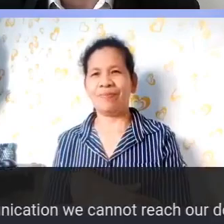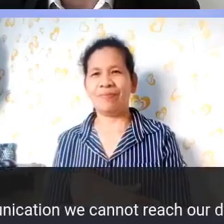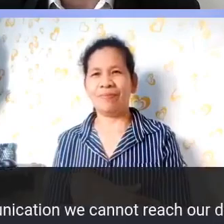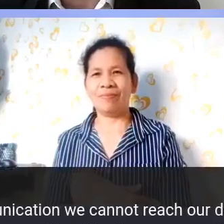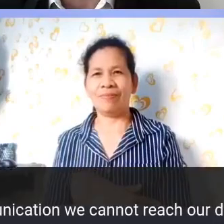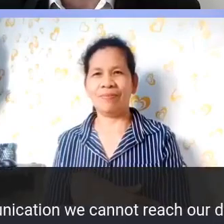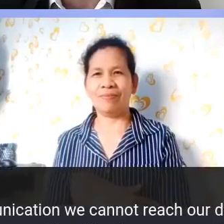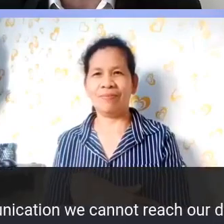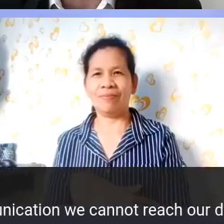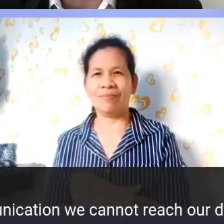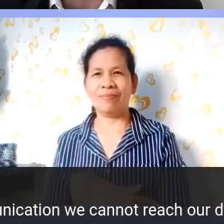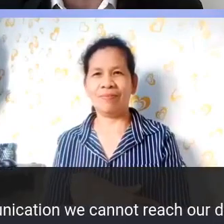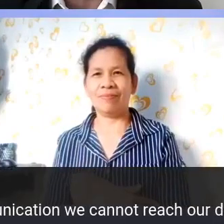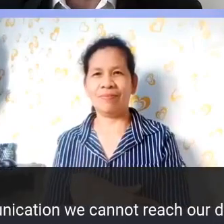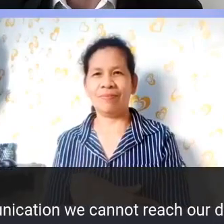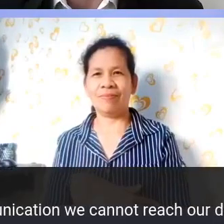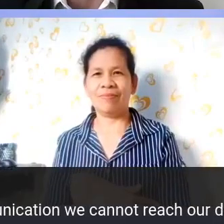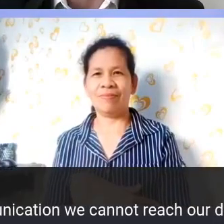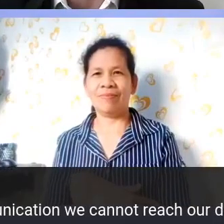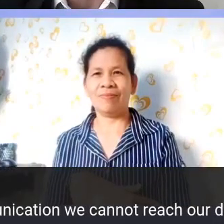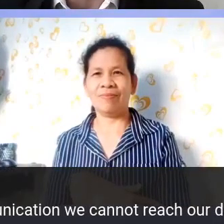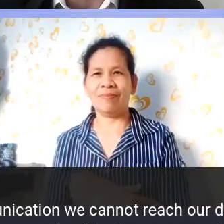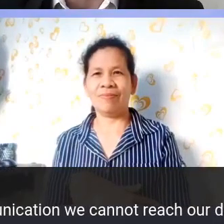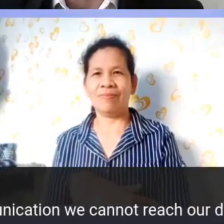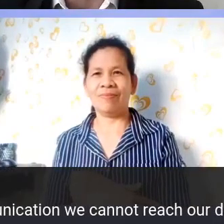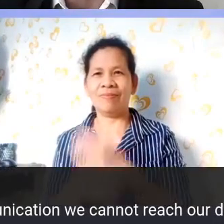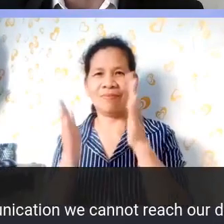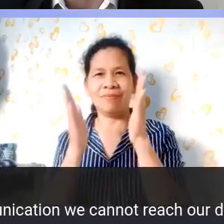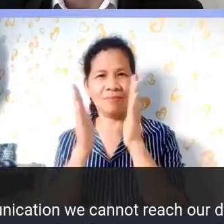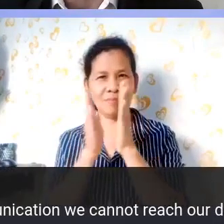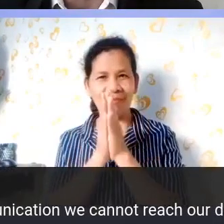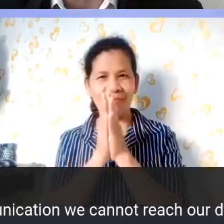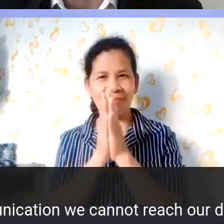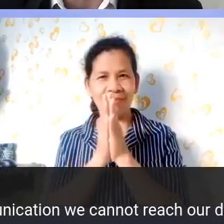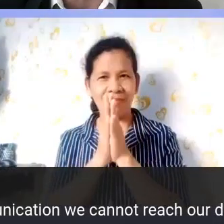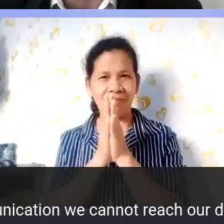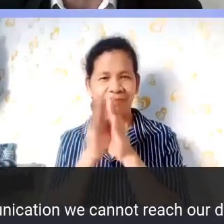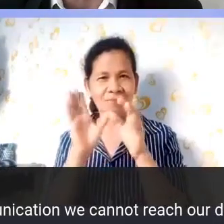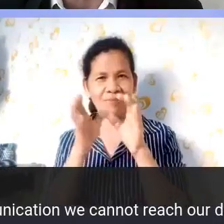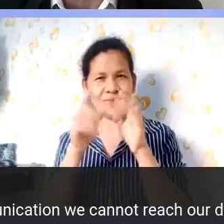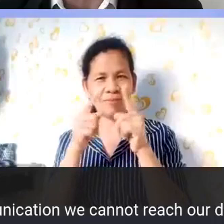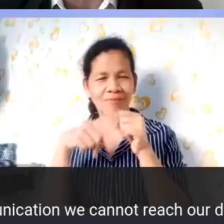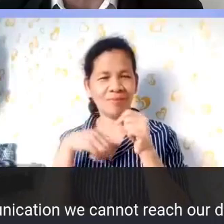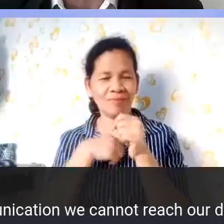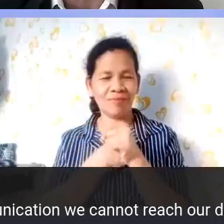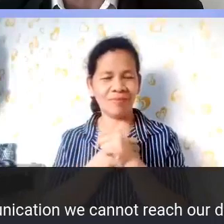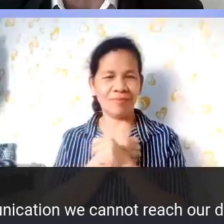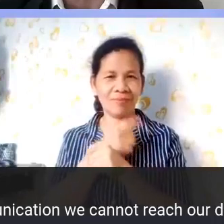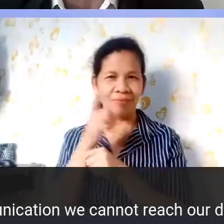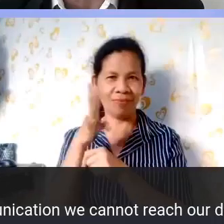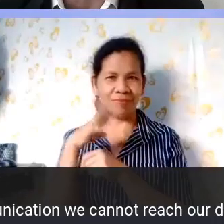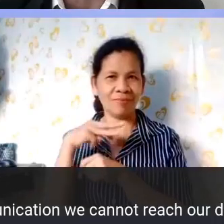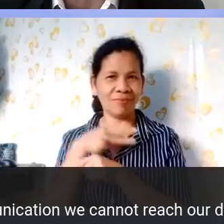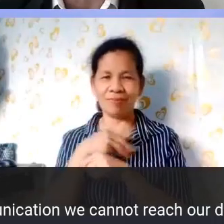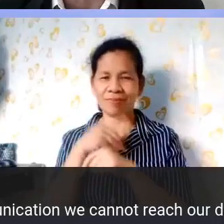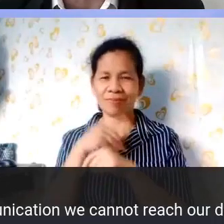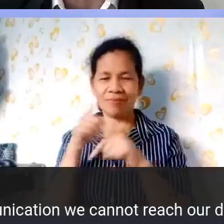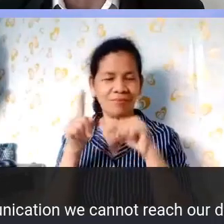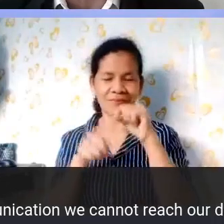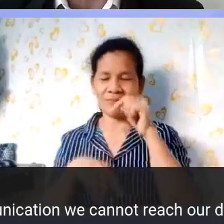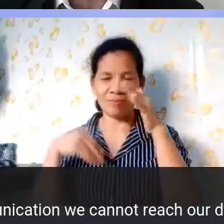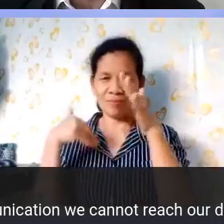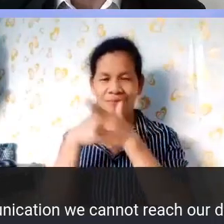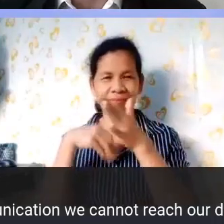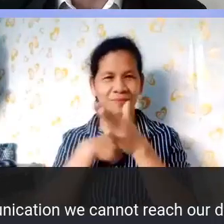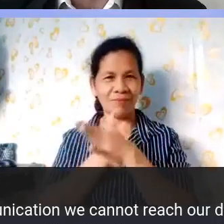naman ni Sir Fred Bantok, prayer is our communication to God. Without communication, we cannot reach our